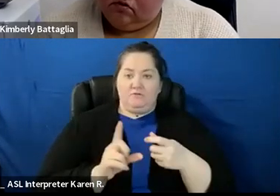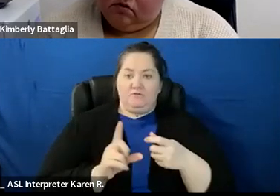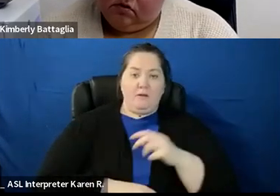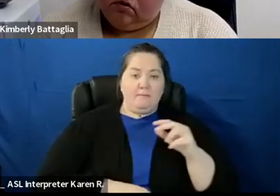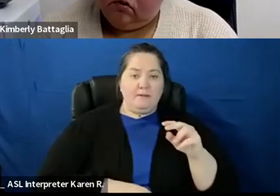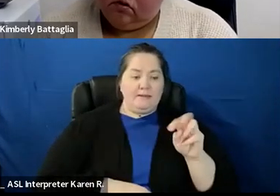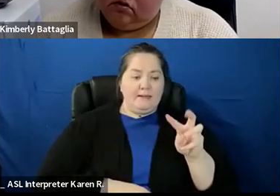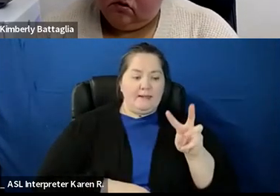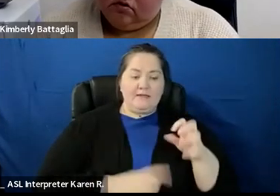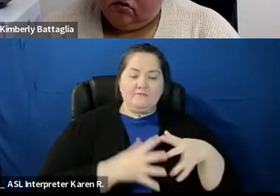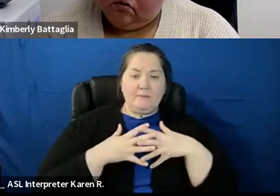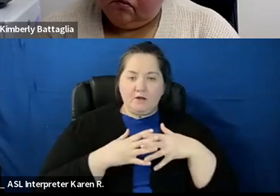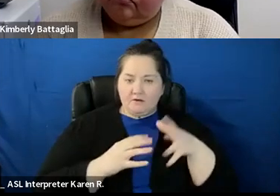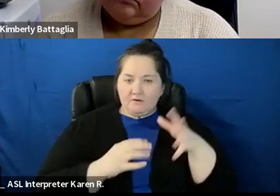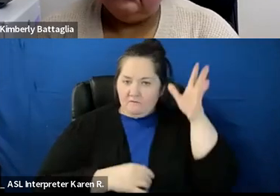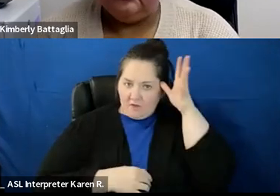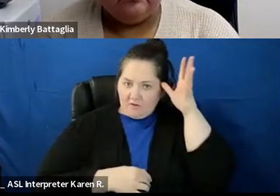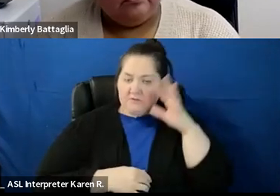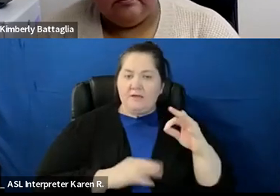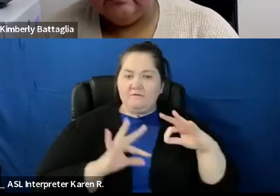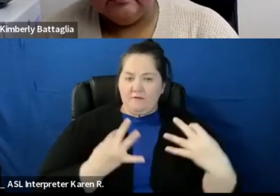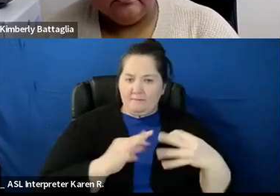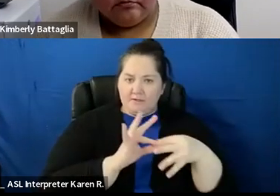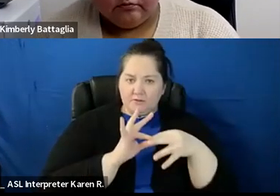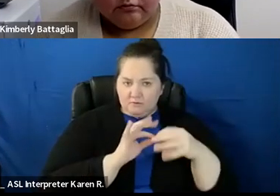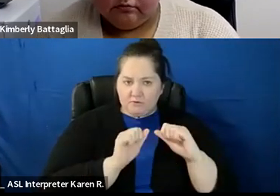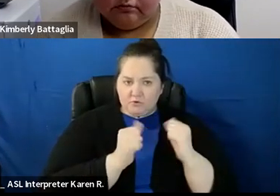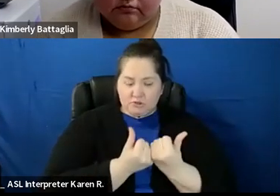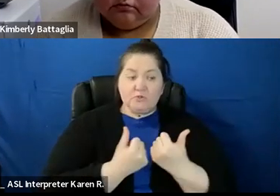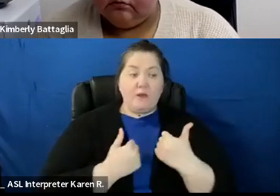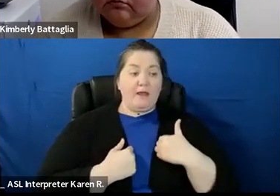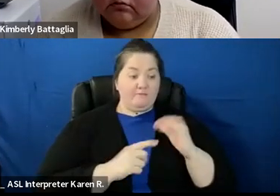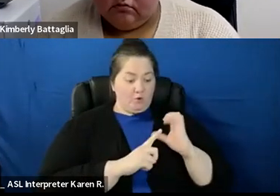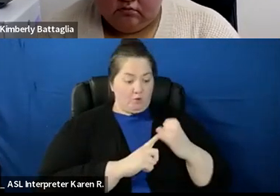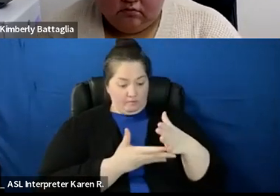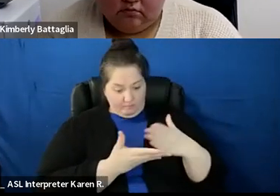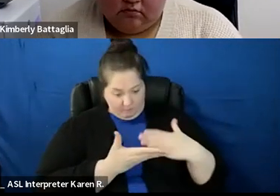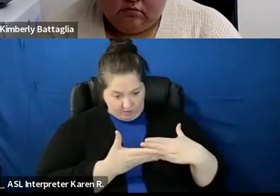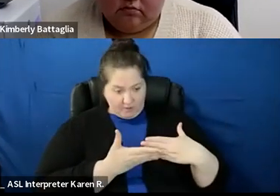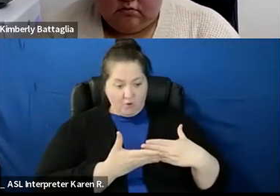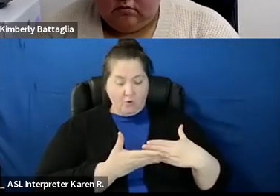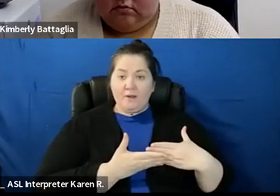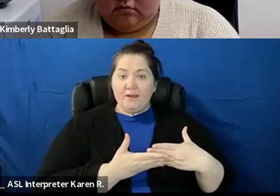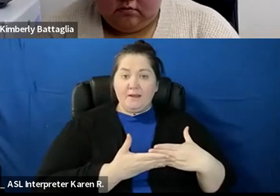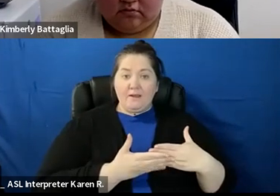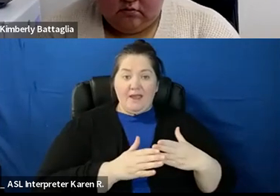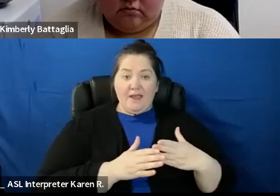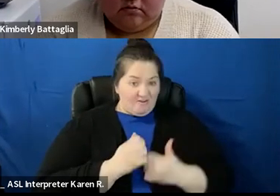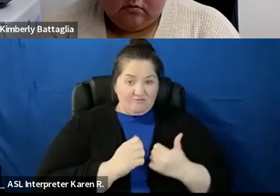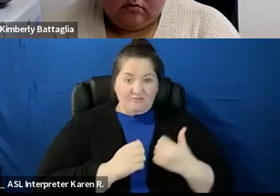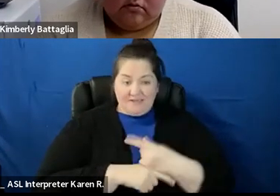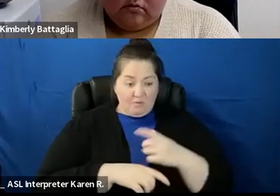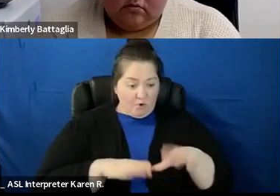Families Association. So they have that cultural component, and we offer them every day of the month that we're open.